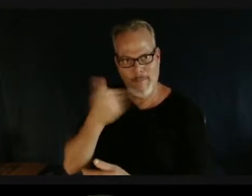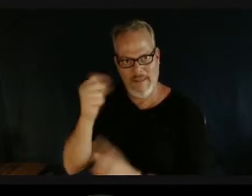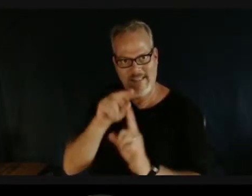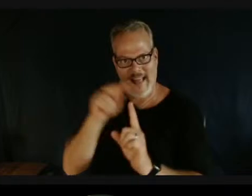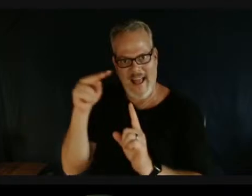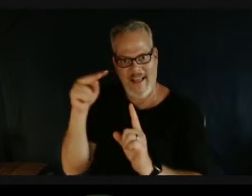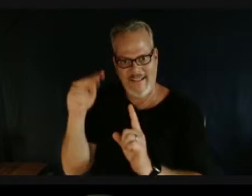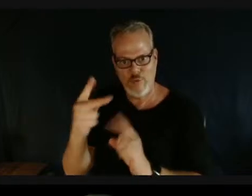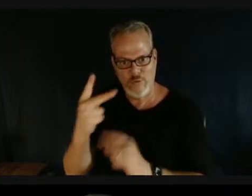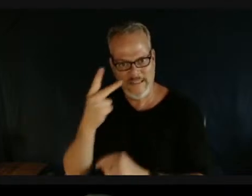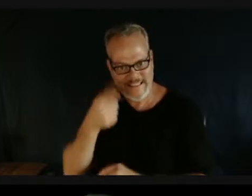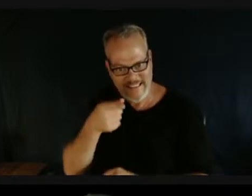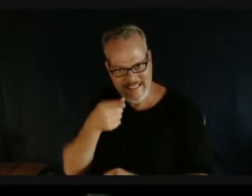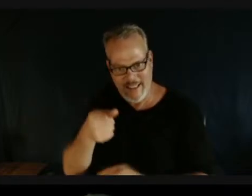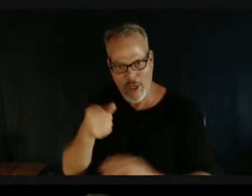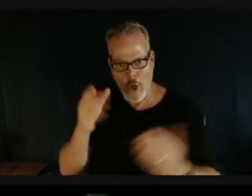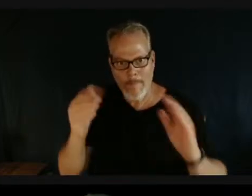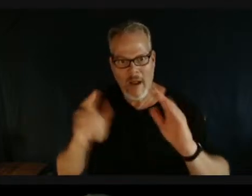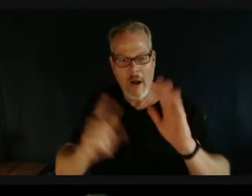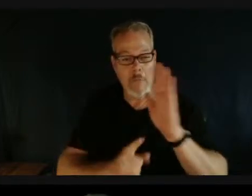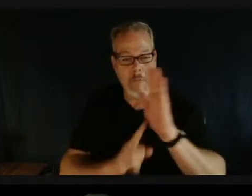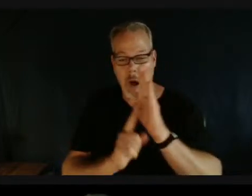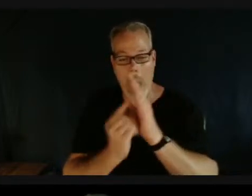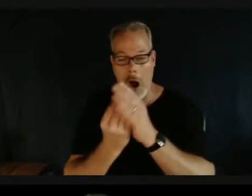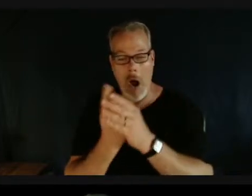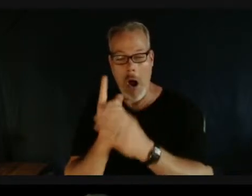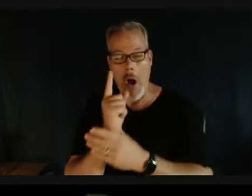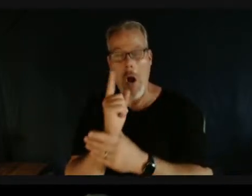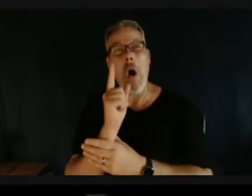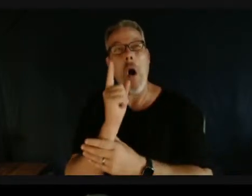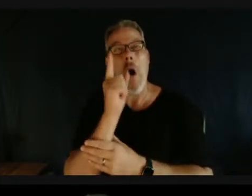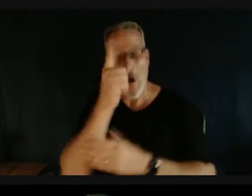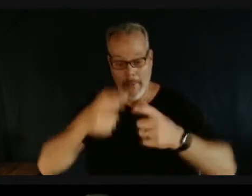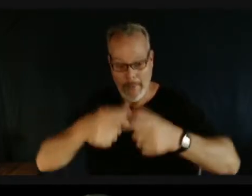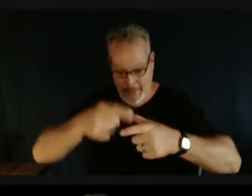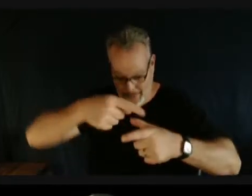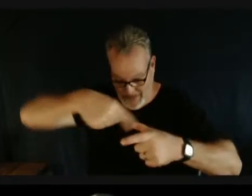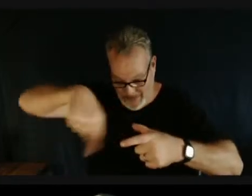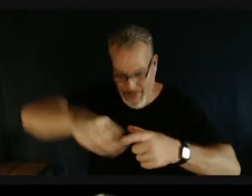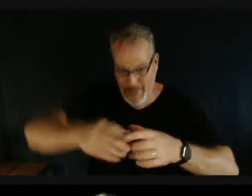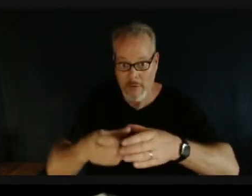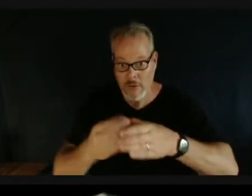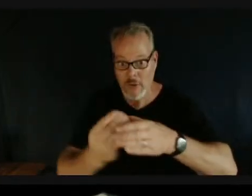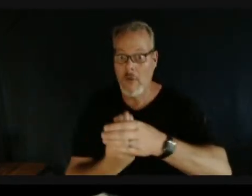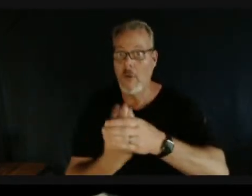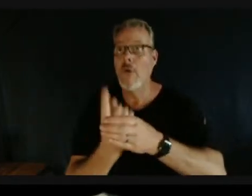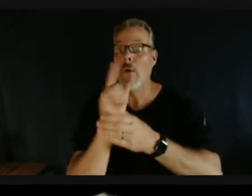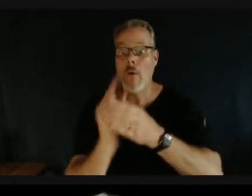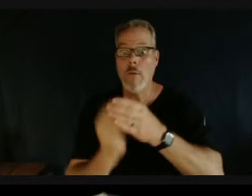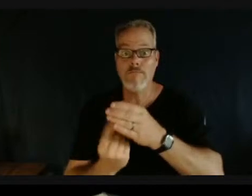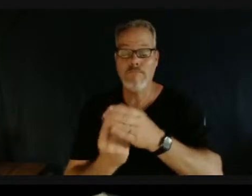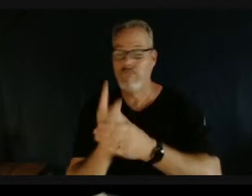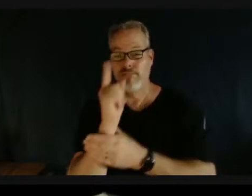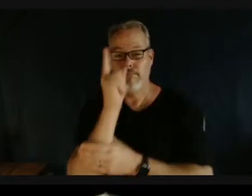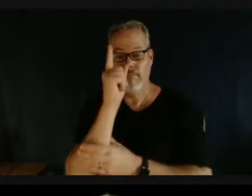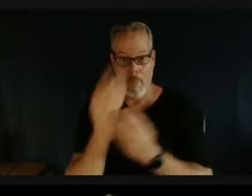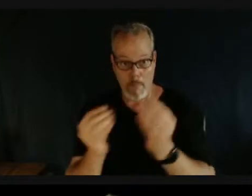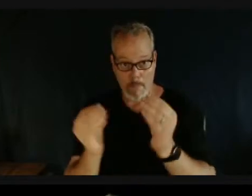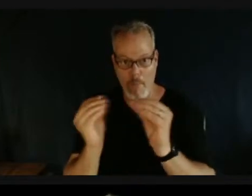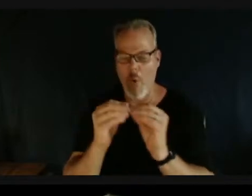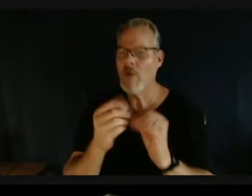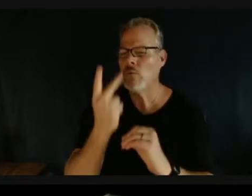to compare the height of the fountain against the crater rim right there as well. More on that